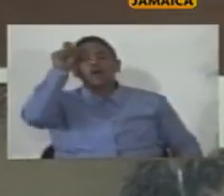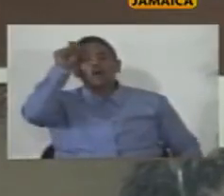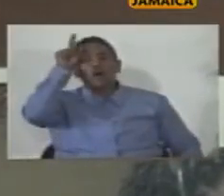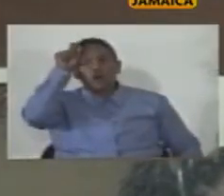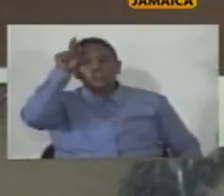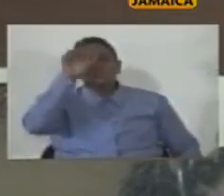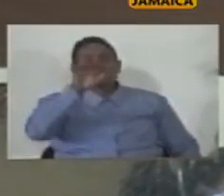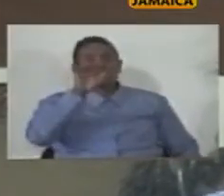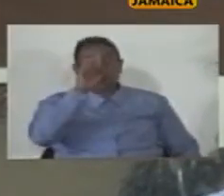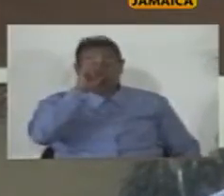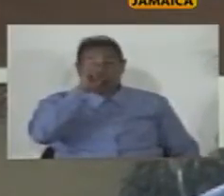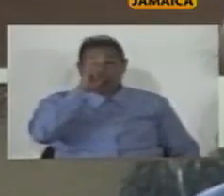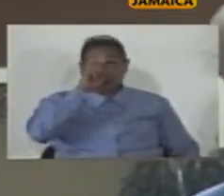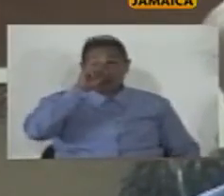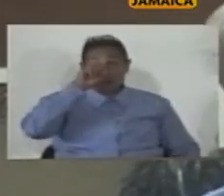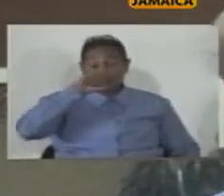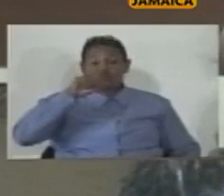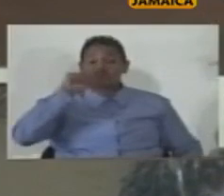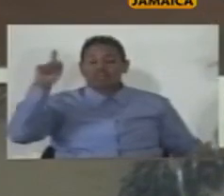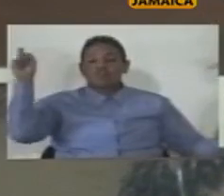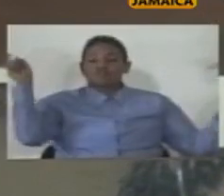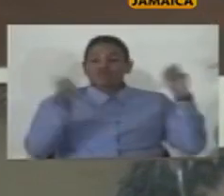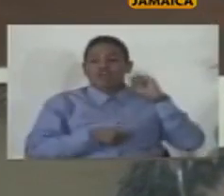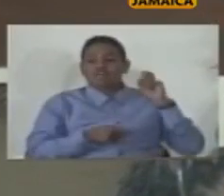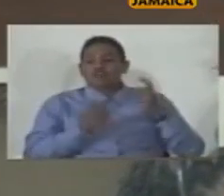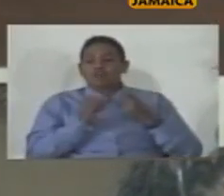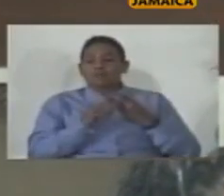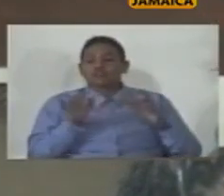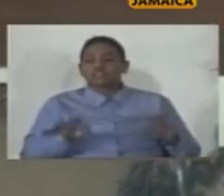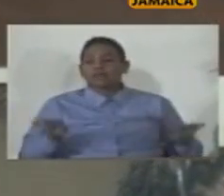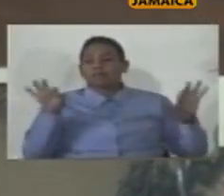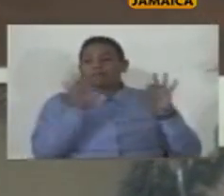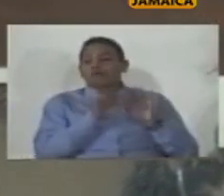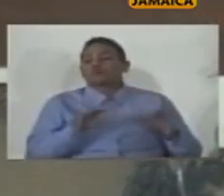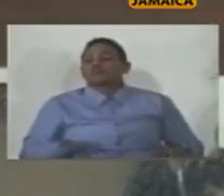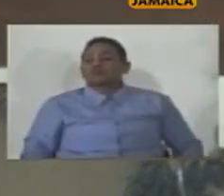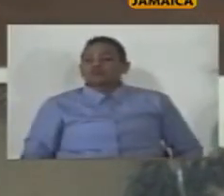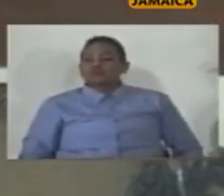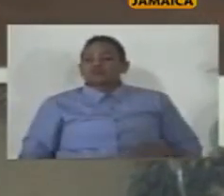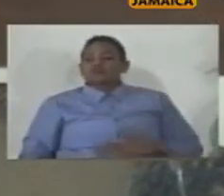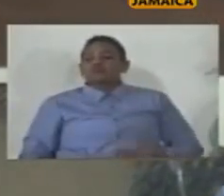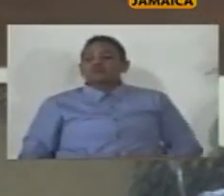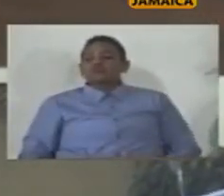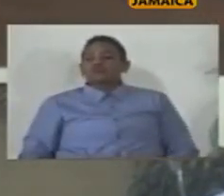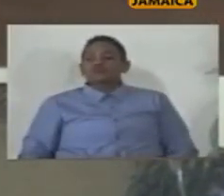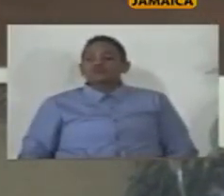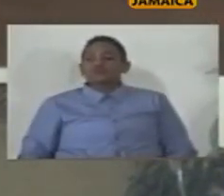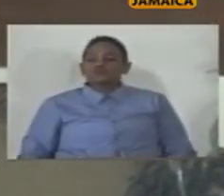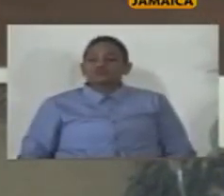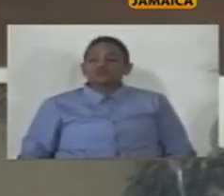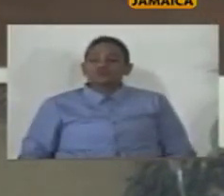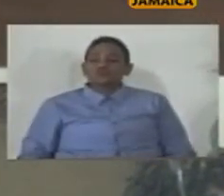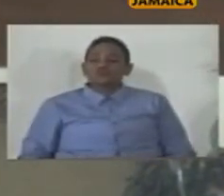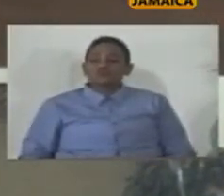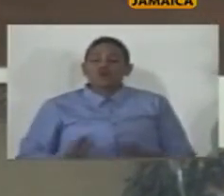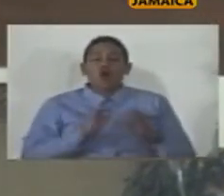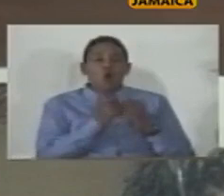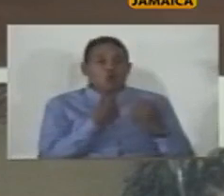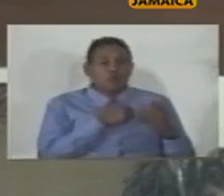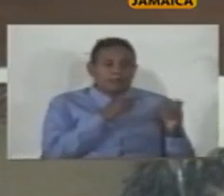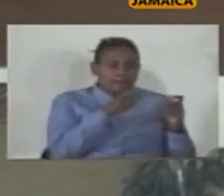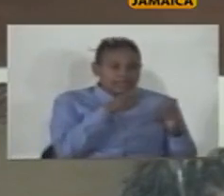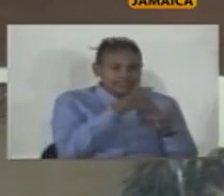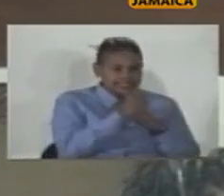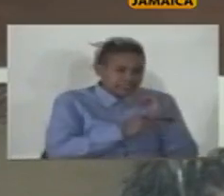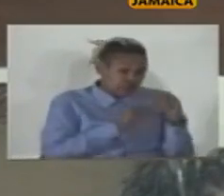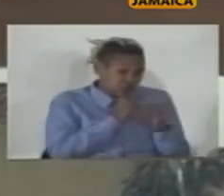as revolutionary and important. So how we treat with this institution,